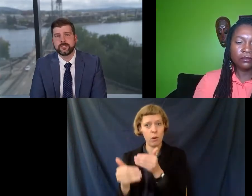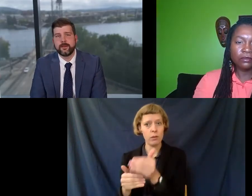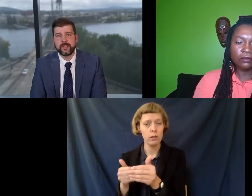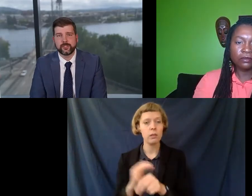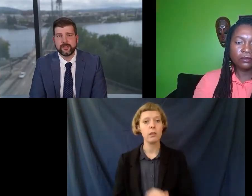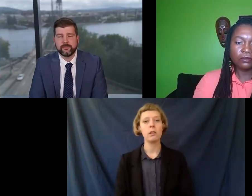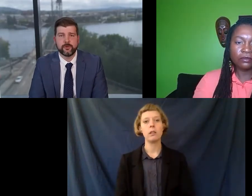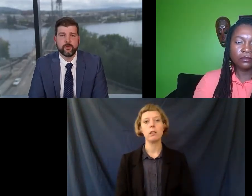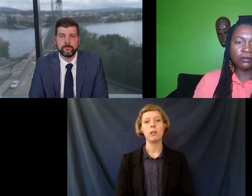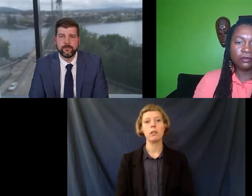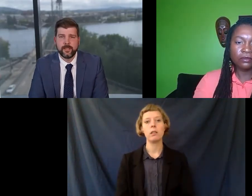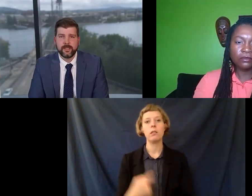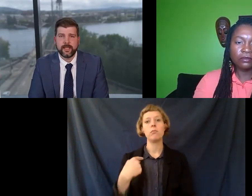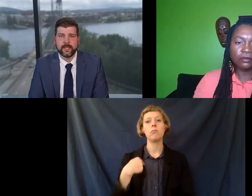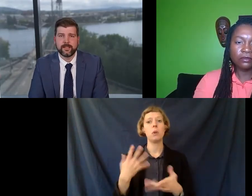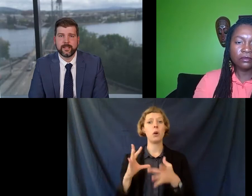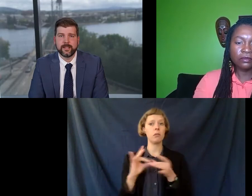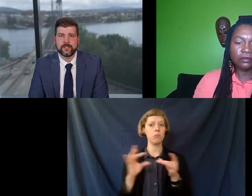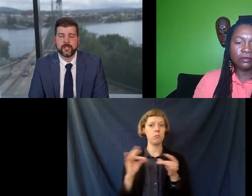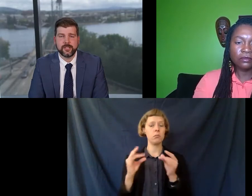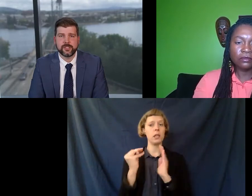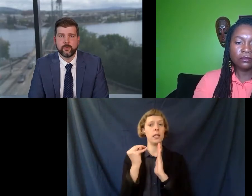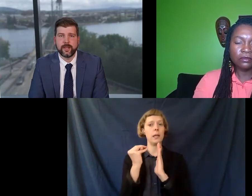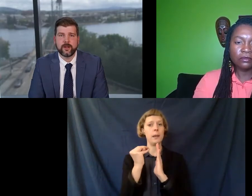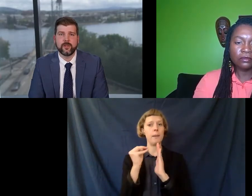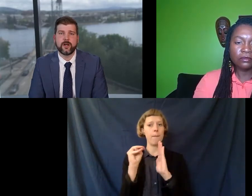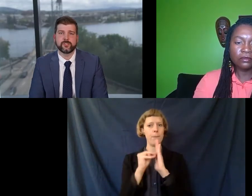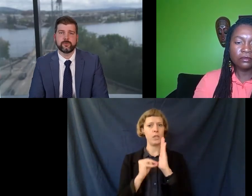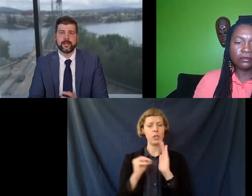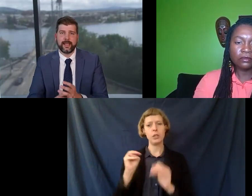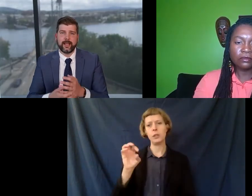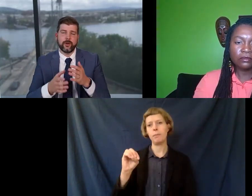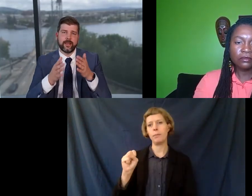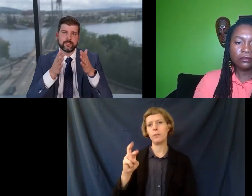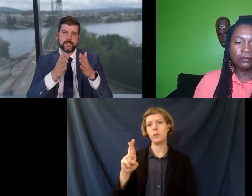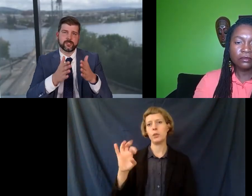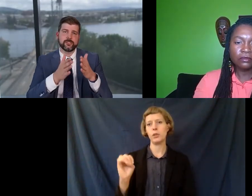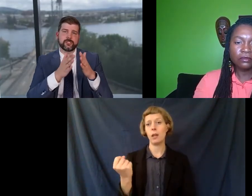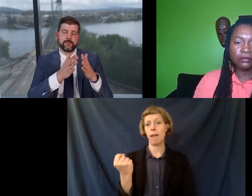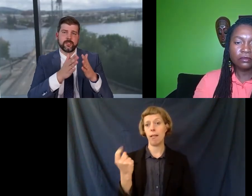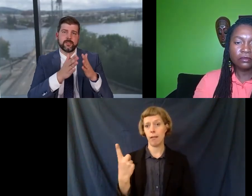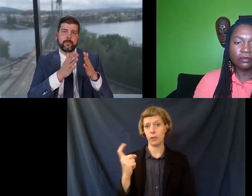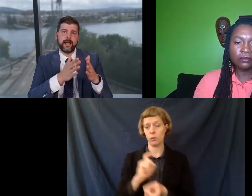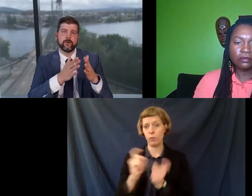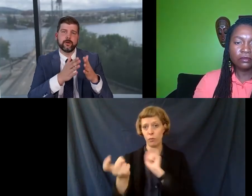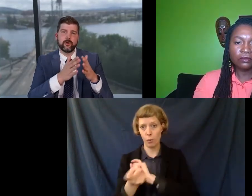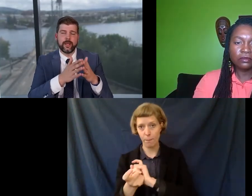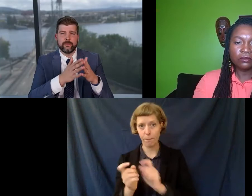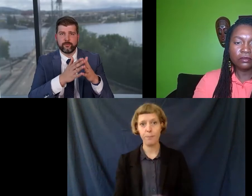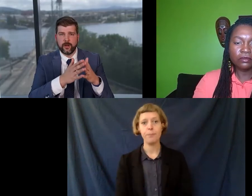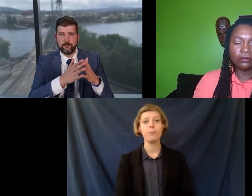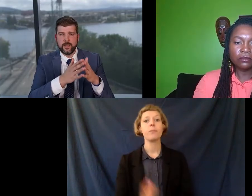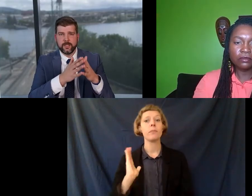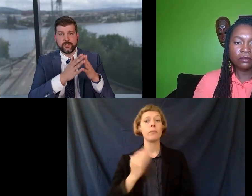was Measure 11 reform, and changing the way our laws right now have essentially shifted the power